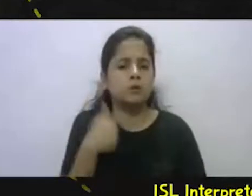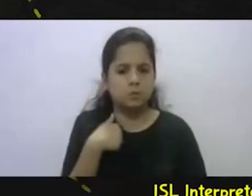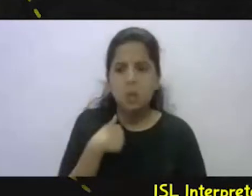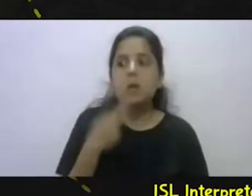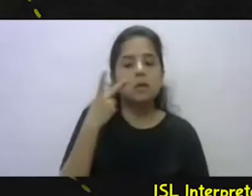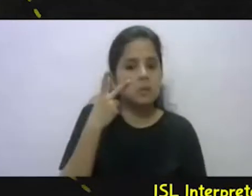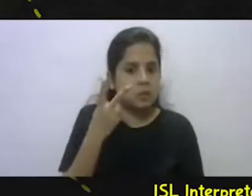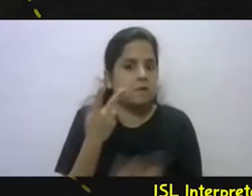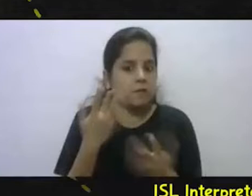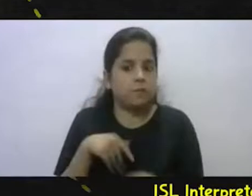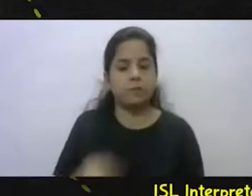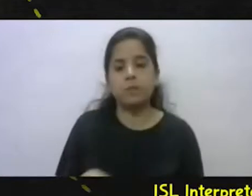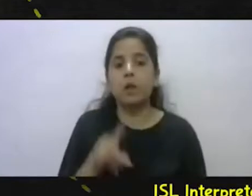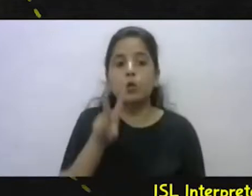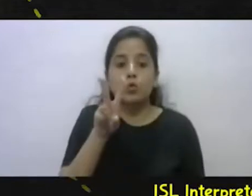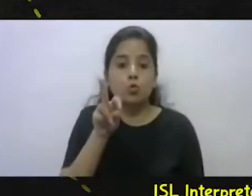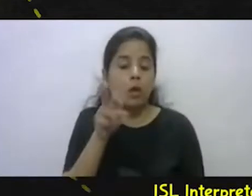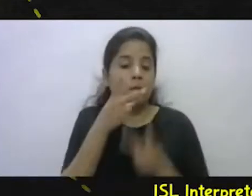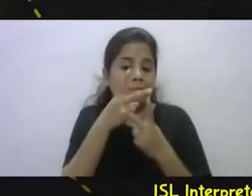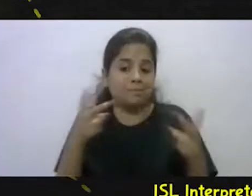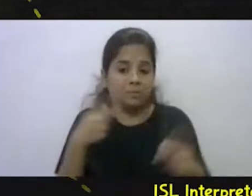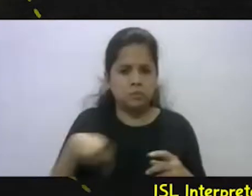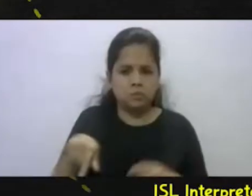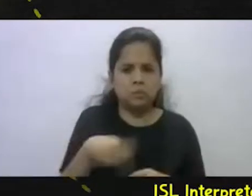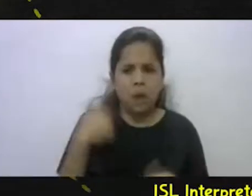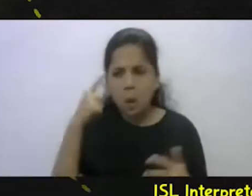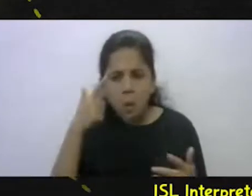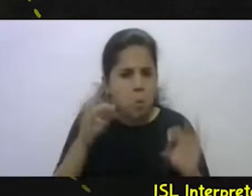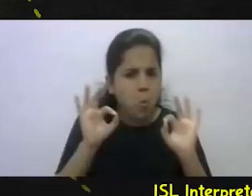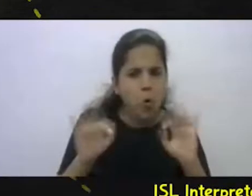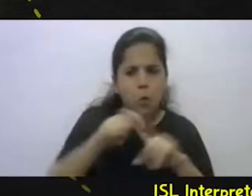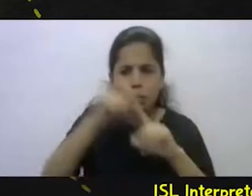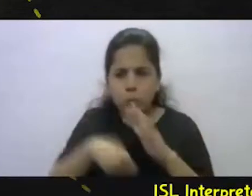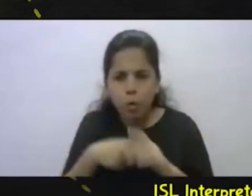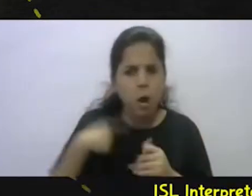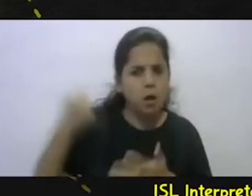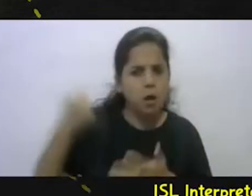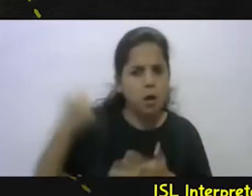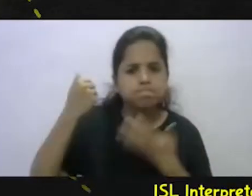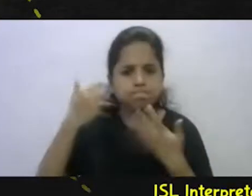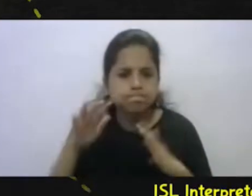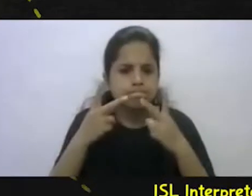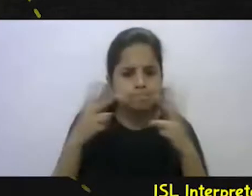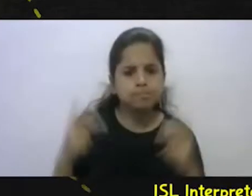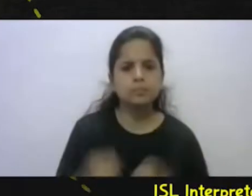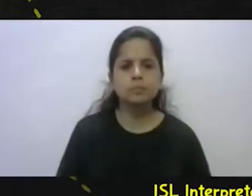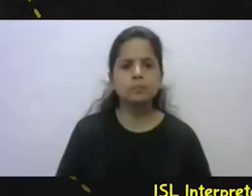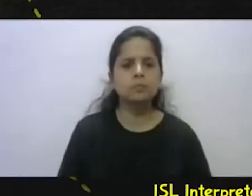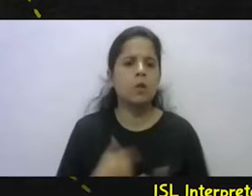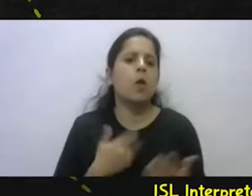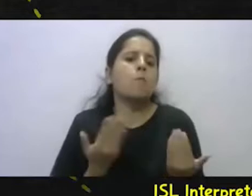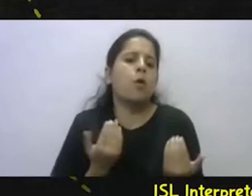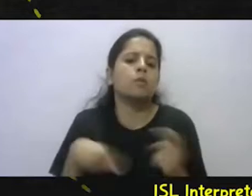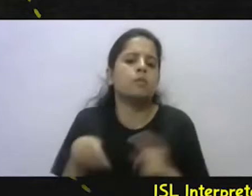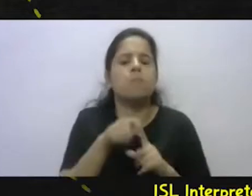naively, as a 20-odd-year-old, went there and said, this is a great project. I've gotten funding for it. I can build this incredible project.